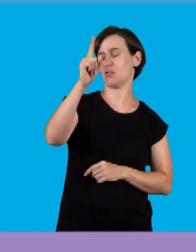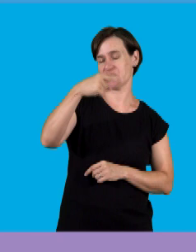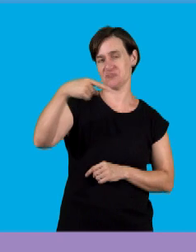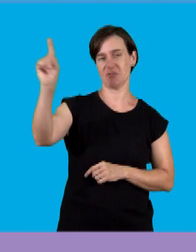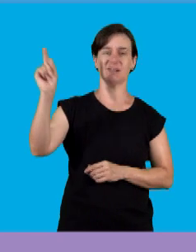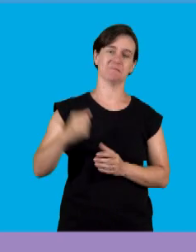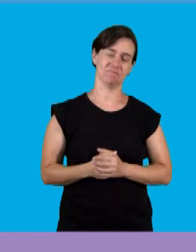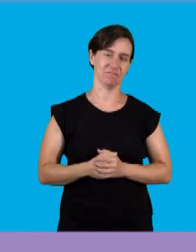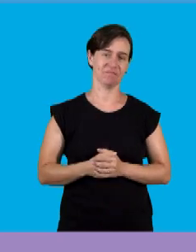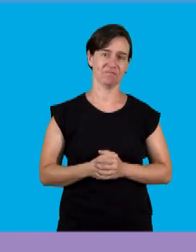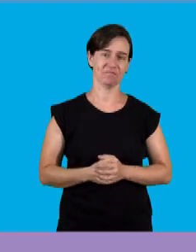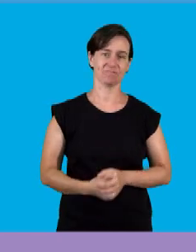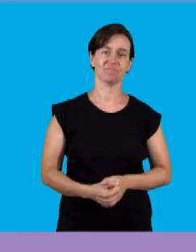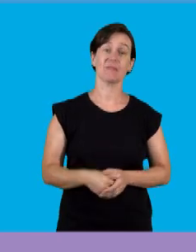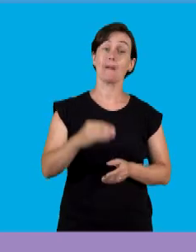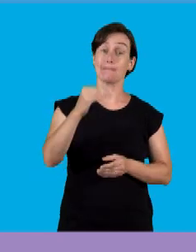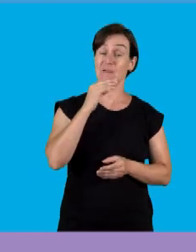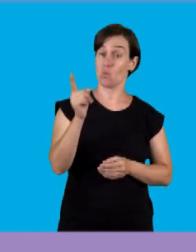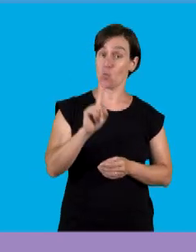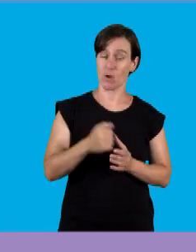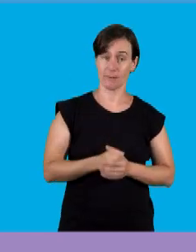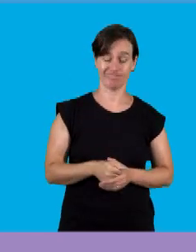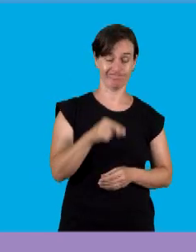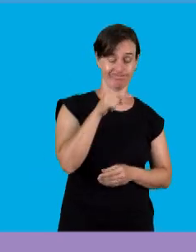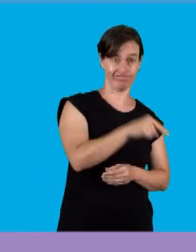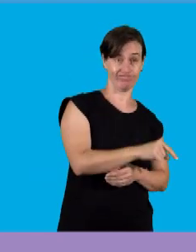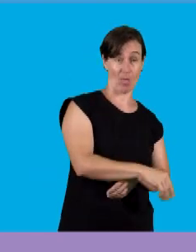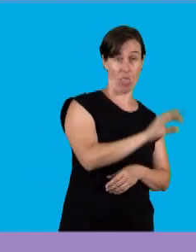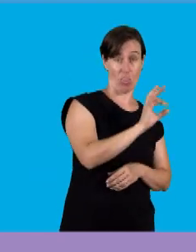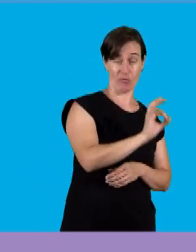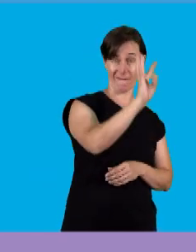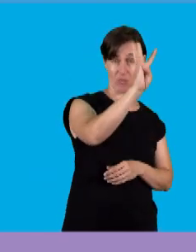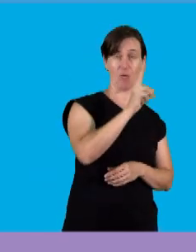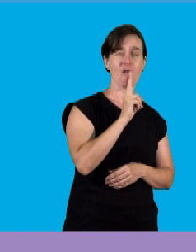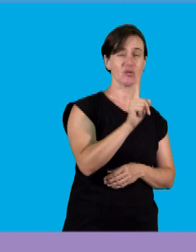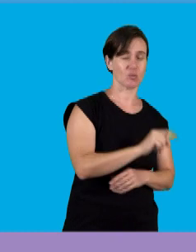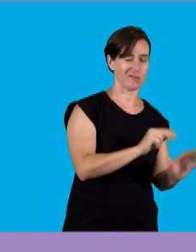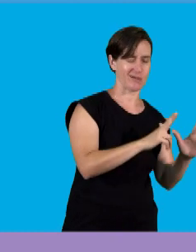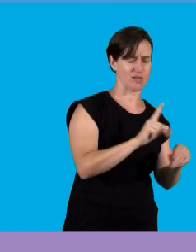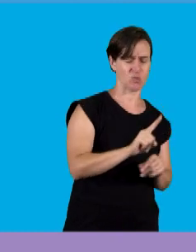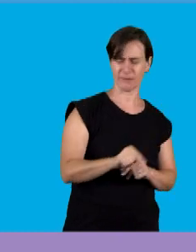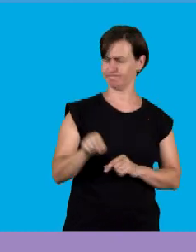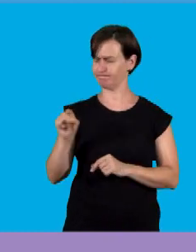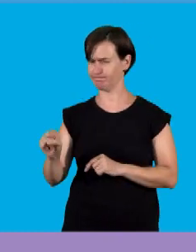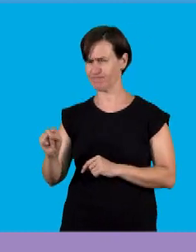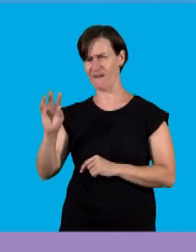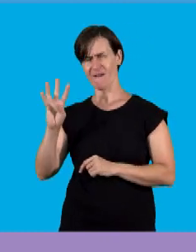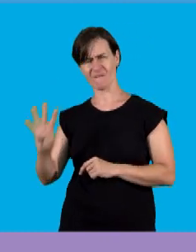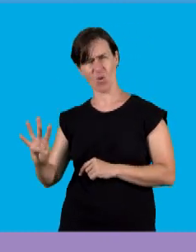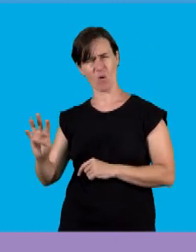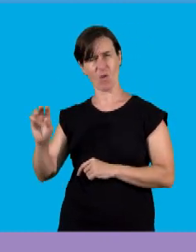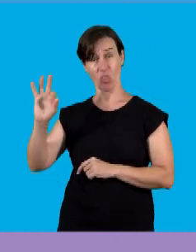are absolutely correct. So this now then means that 3 exponent 4 is 81 and